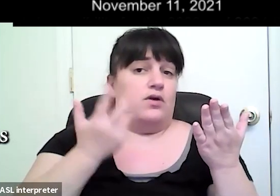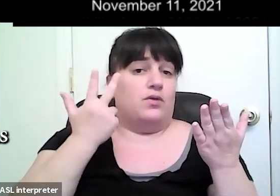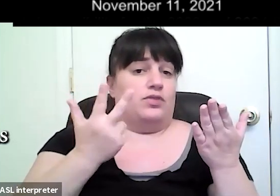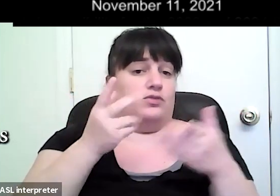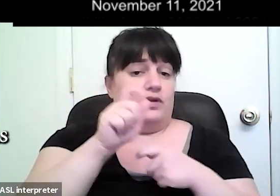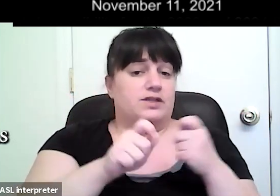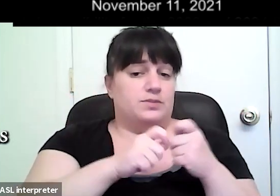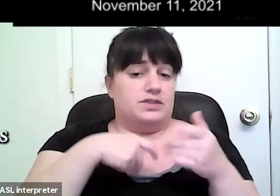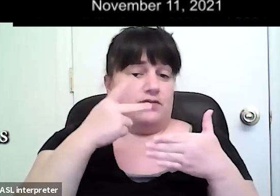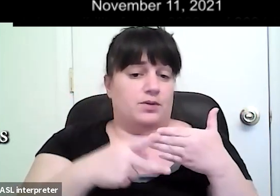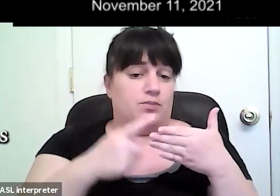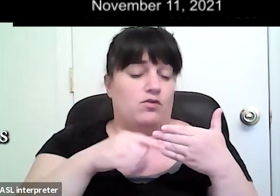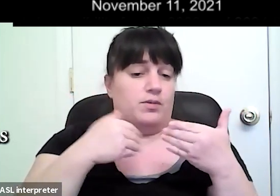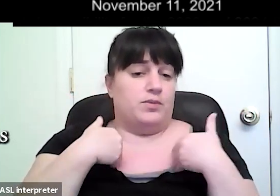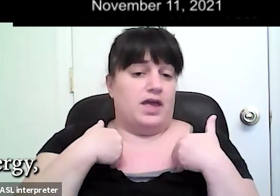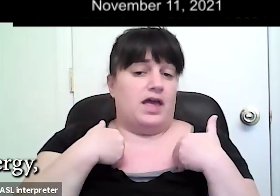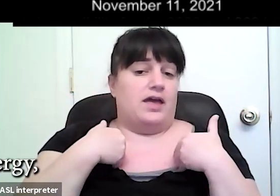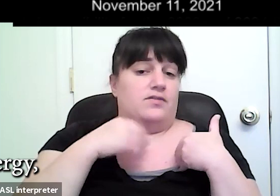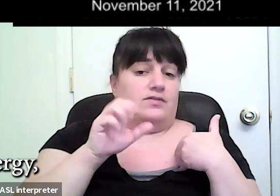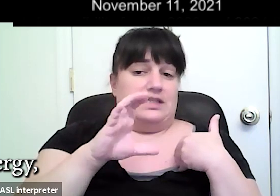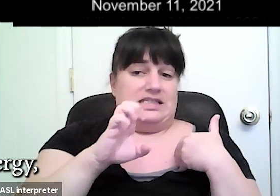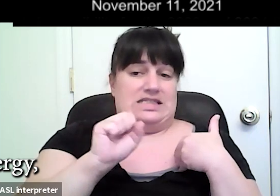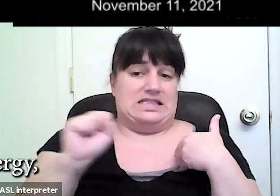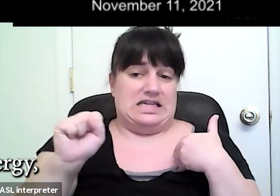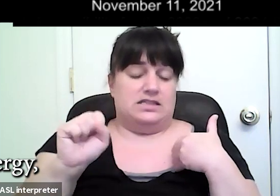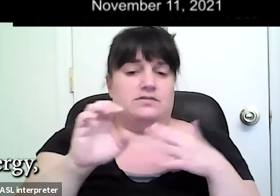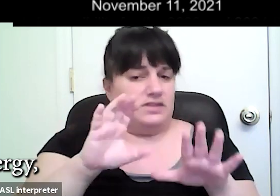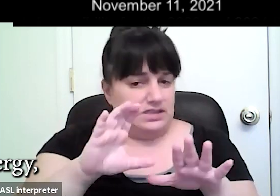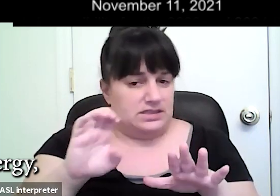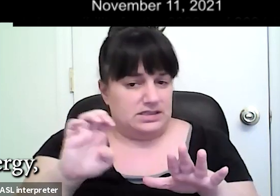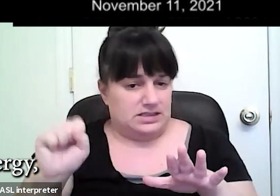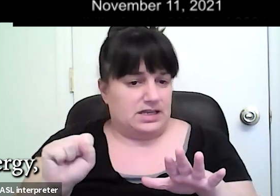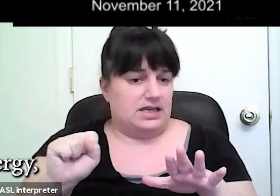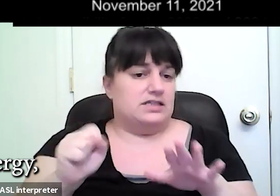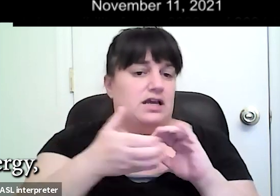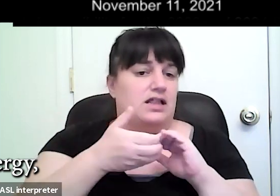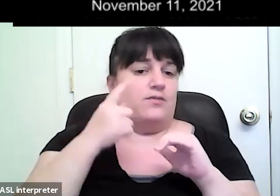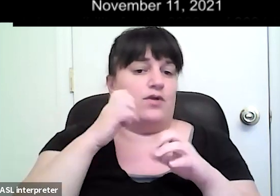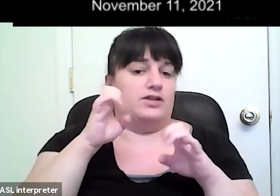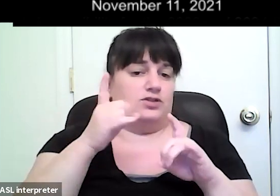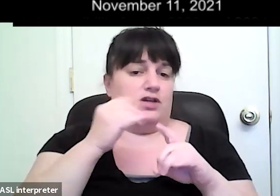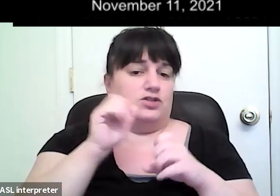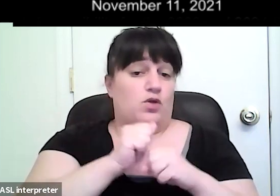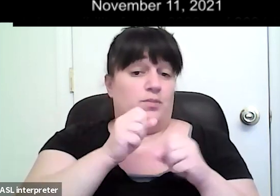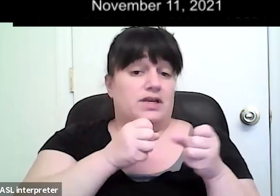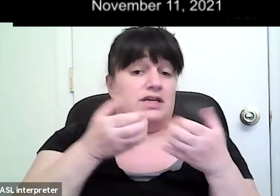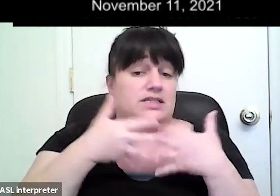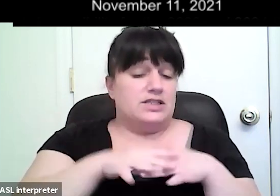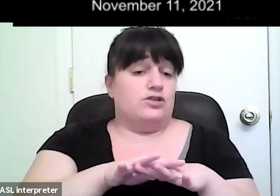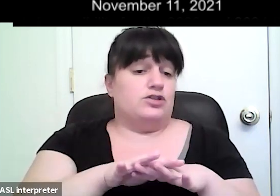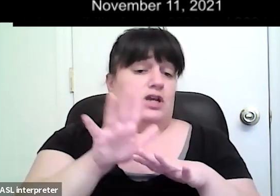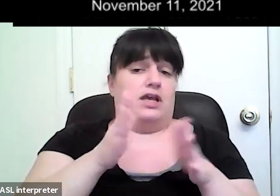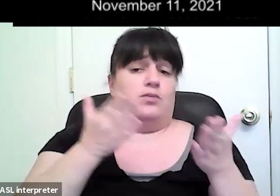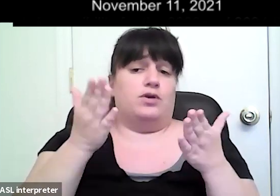specific programs we have are CEASE, which is the Collaboration for Education and Employment Synergy, where we serve